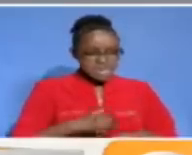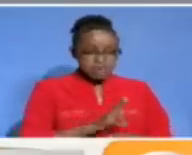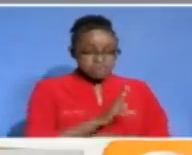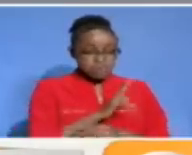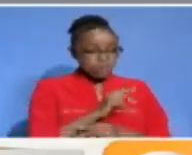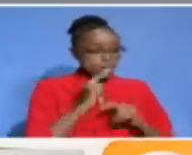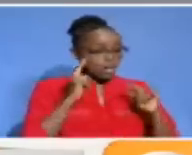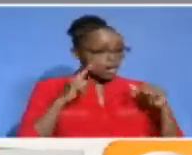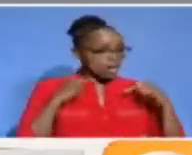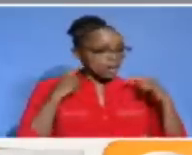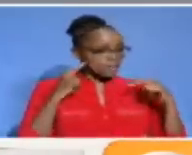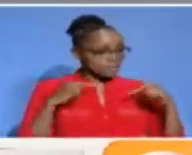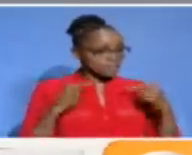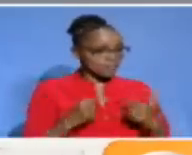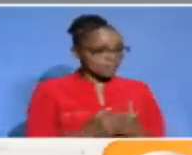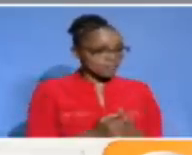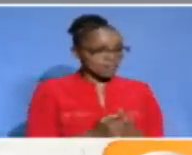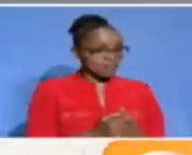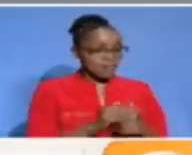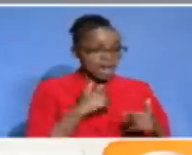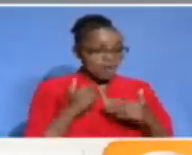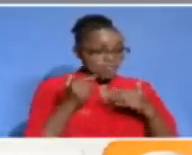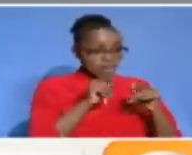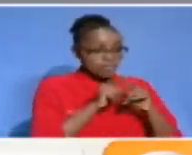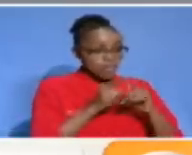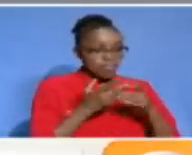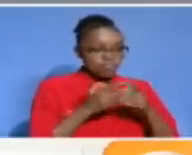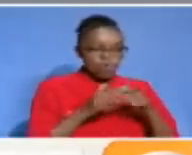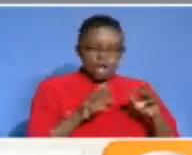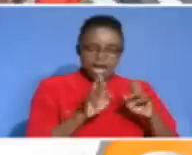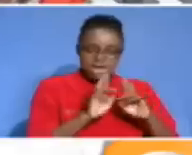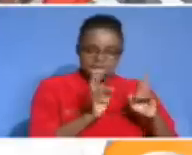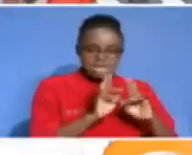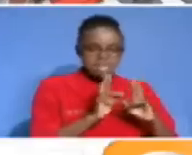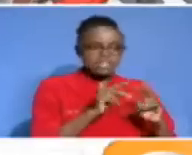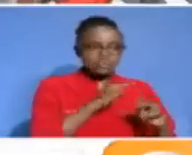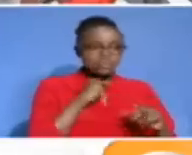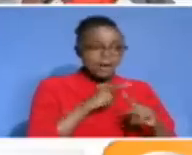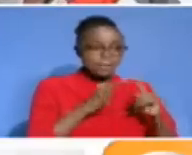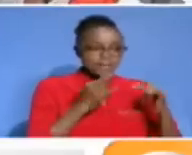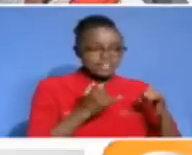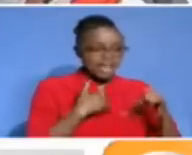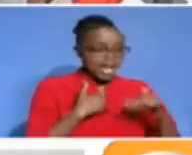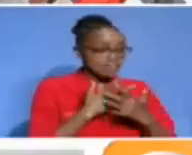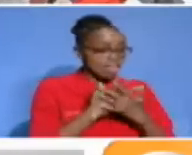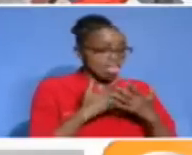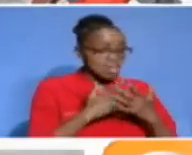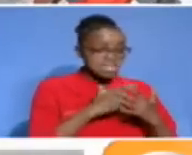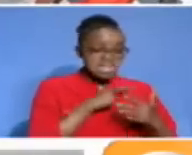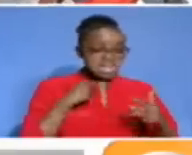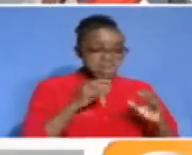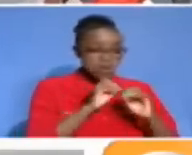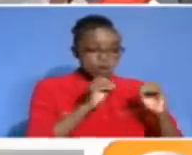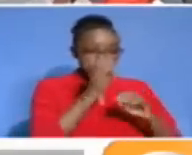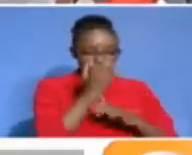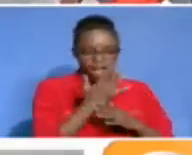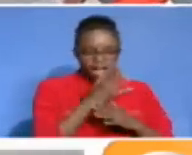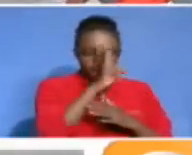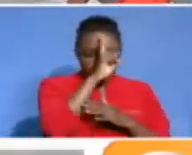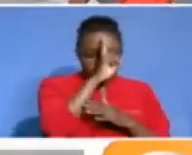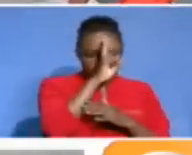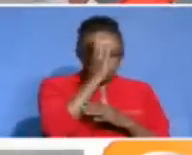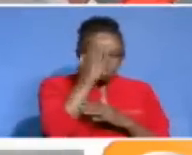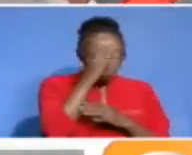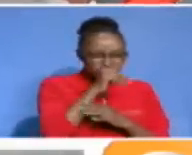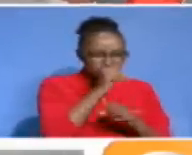just crazy. Yeah. You know? Yeah. They had come in for a long haul. Yeah, absolutely. But this time there was no long haul because the forces knew